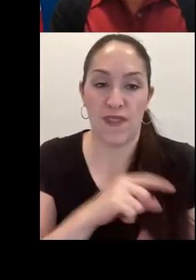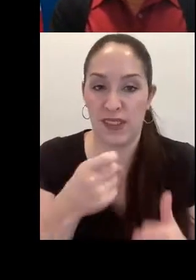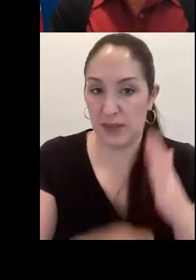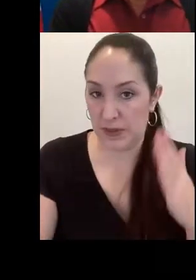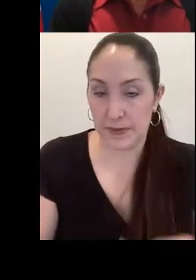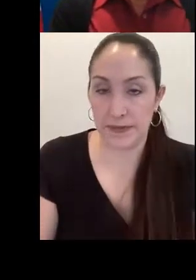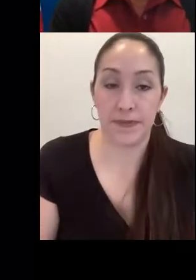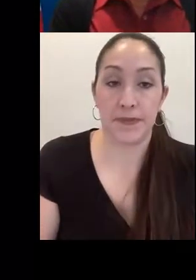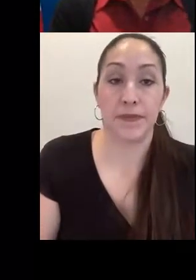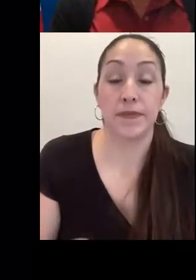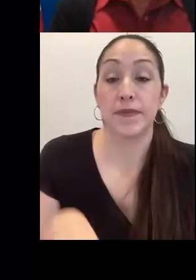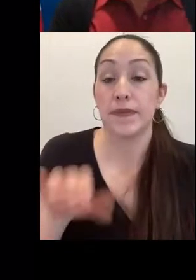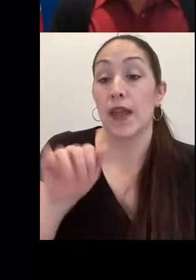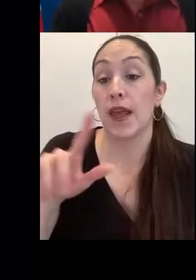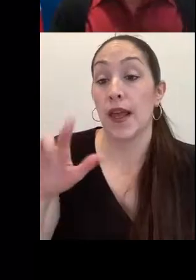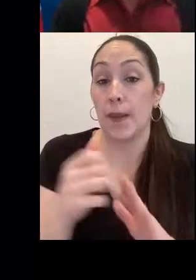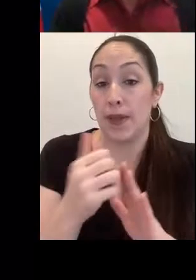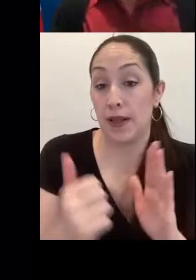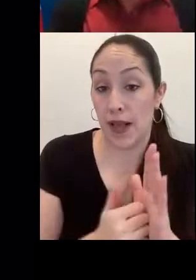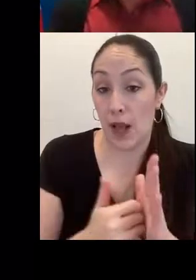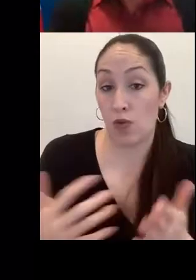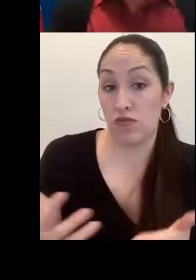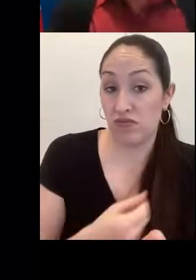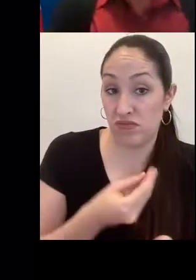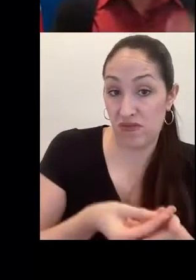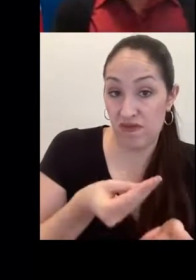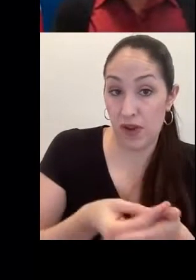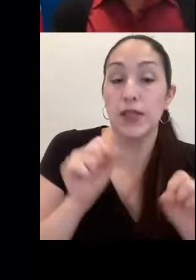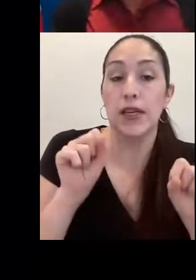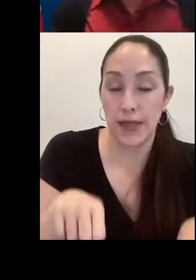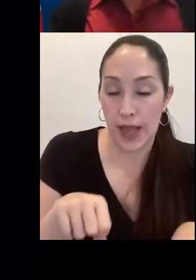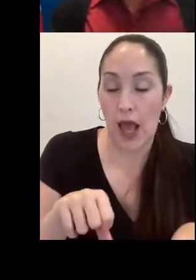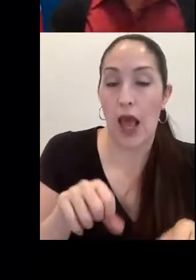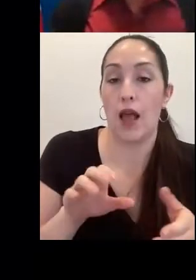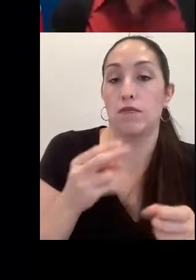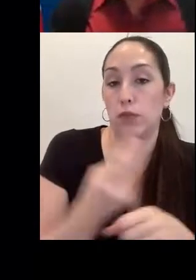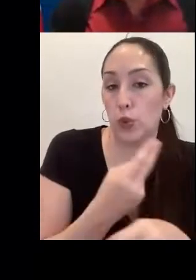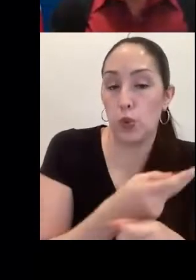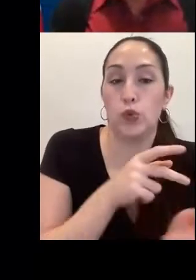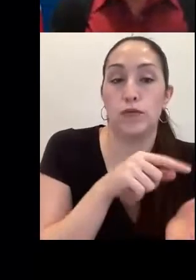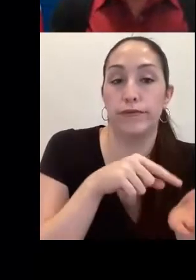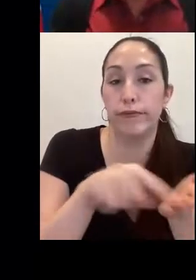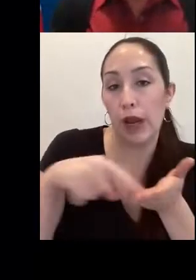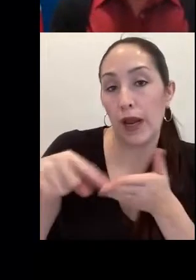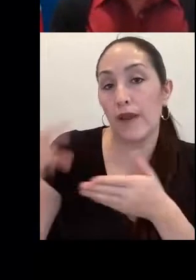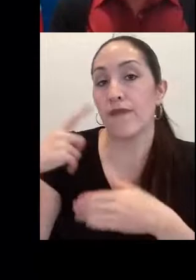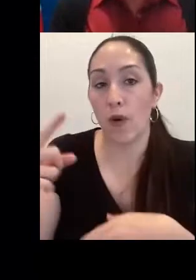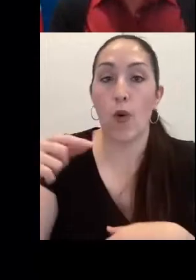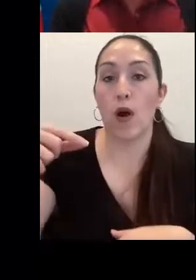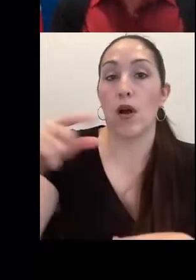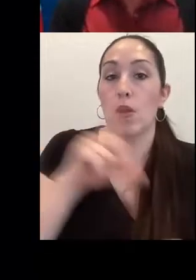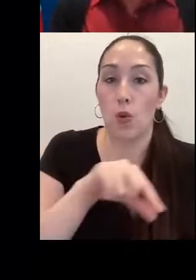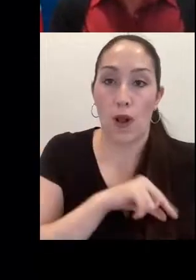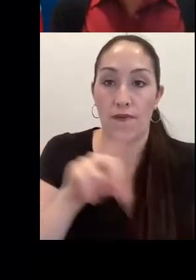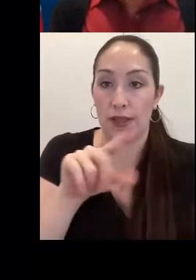Now, ABLE account funds can be used for qualified disability-related expense, that QDE, and a QDE is any